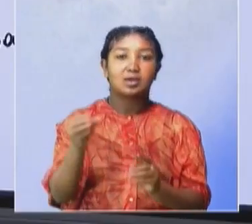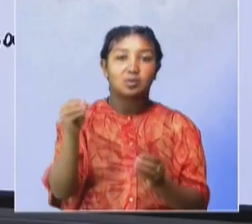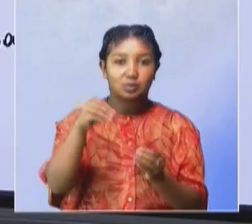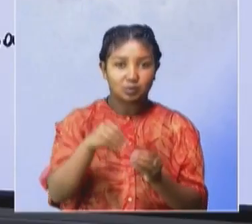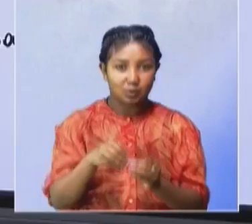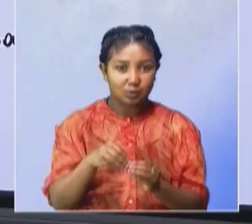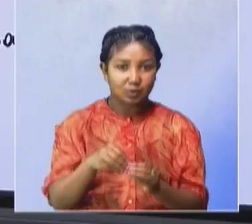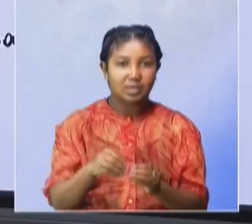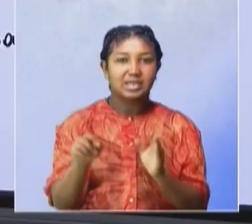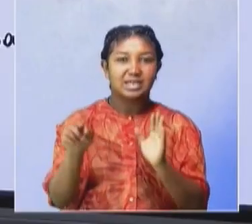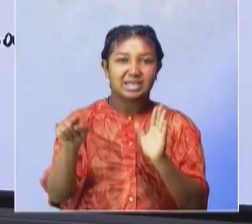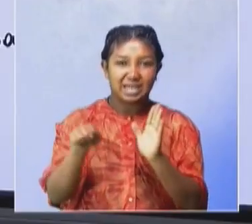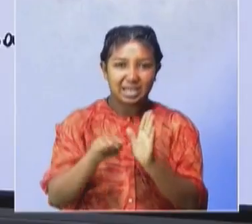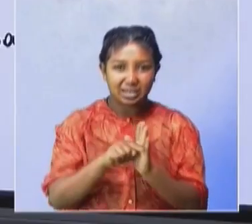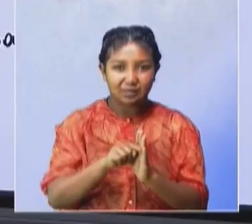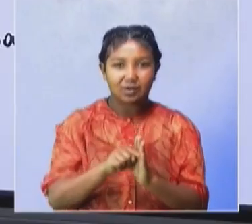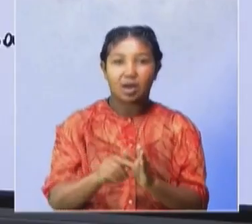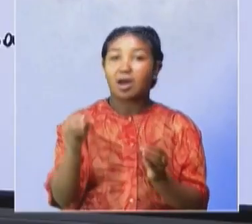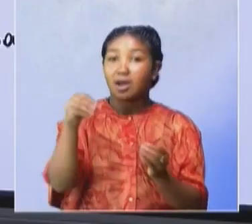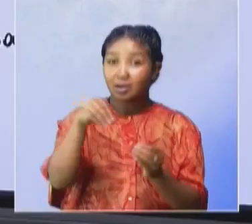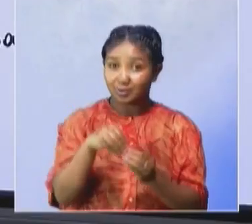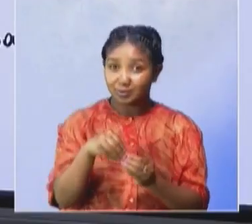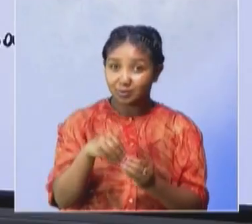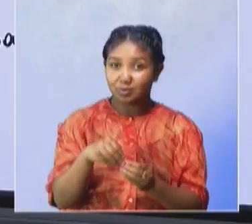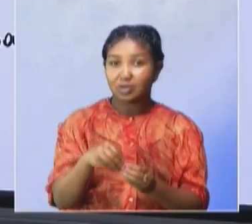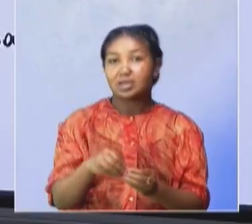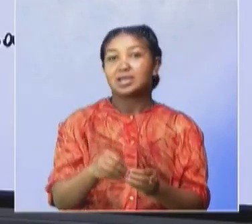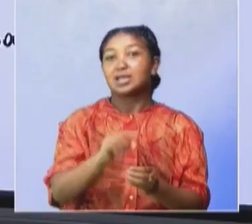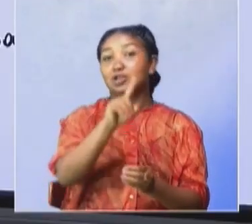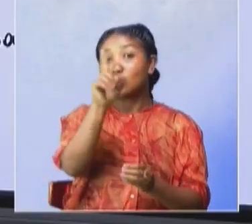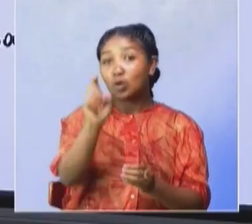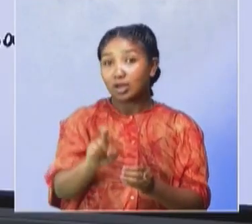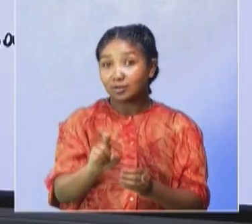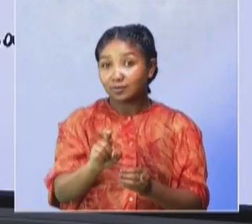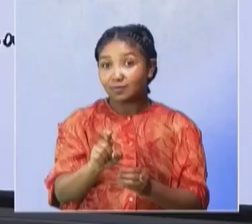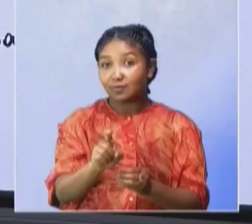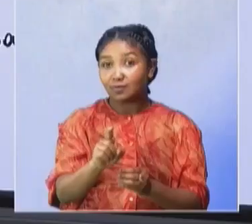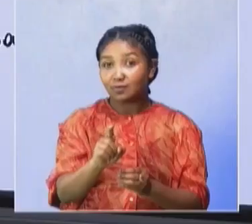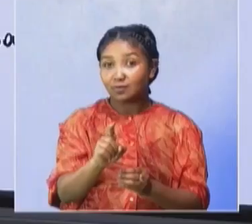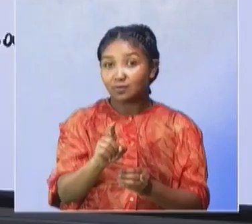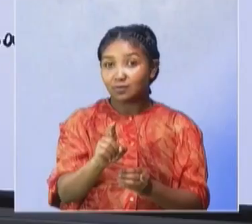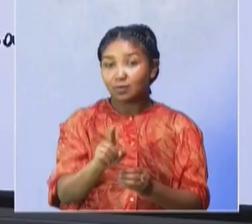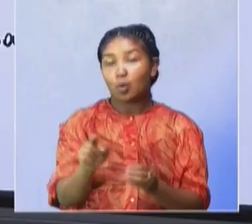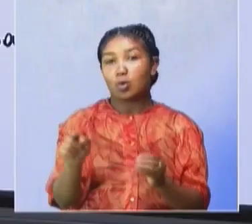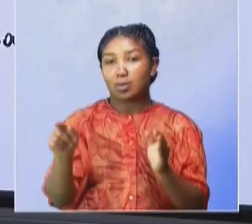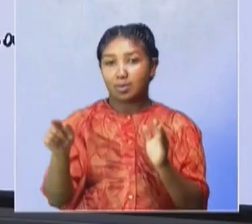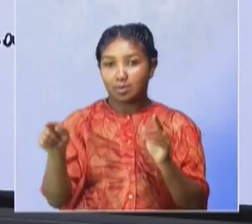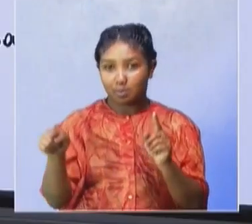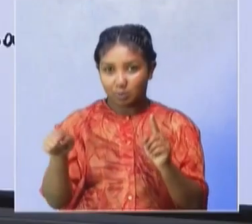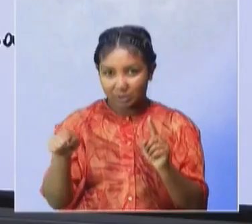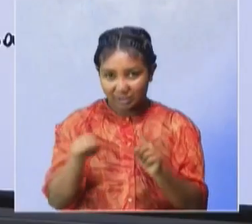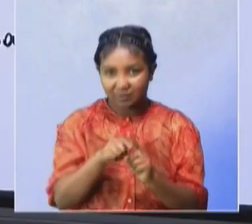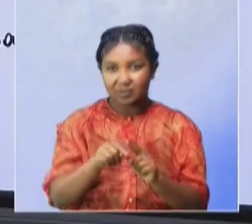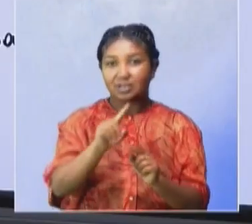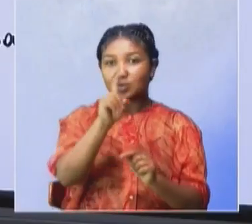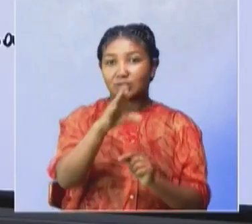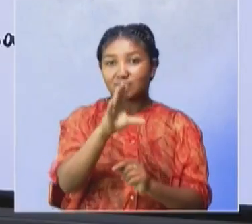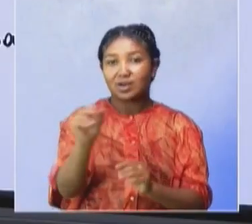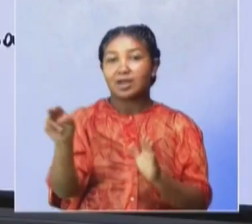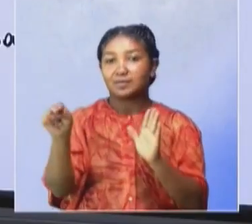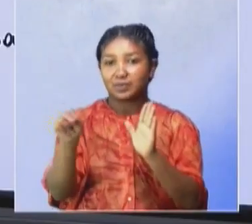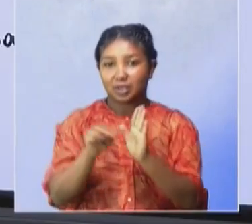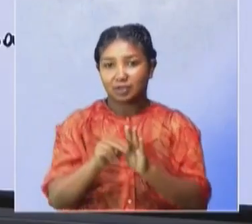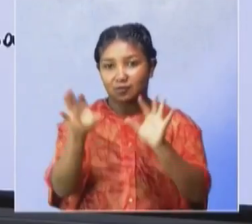also negative form and also as interrogative or as positive, interrogative and